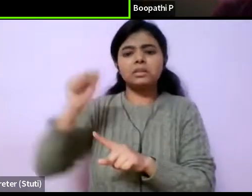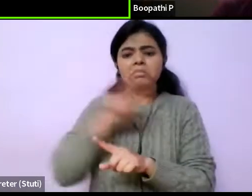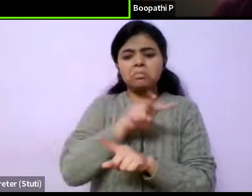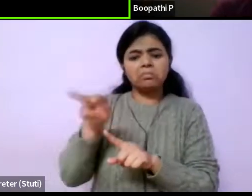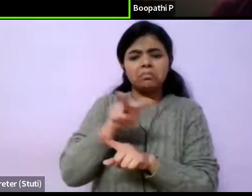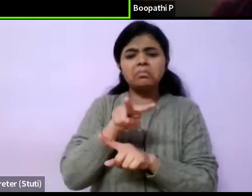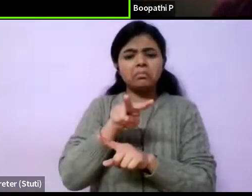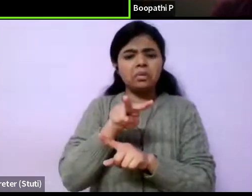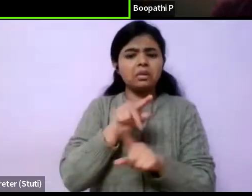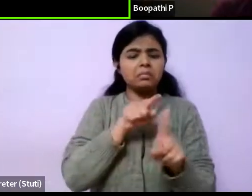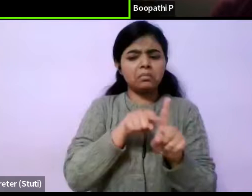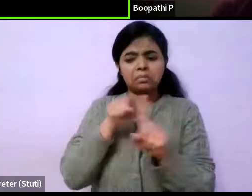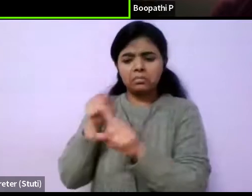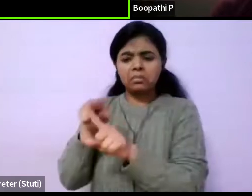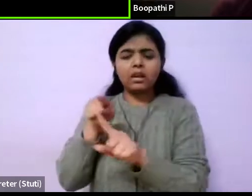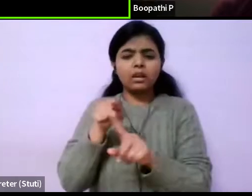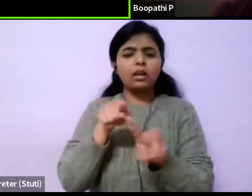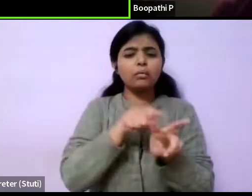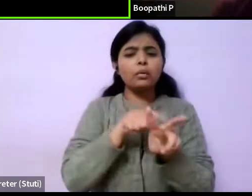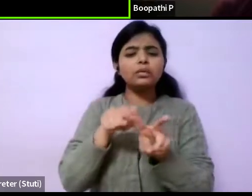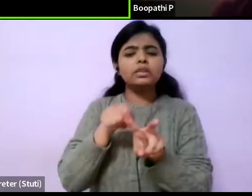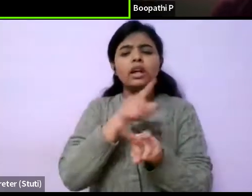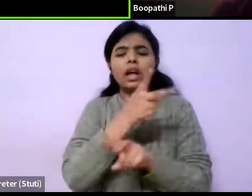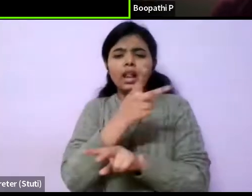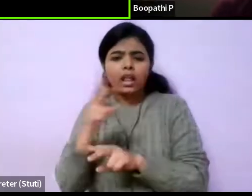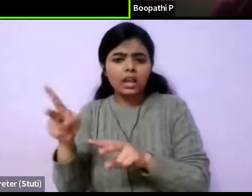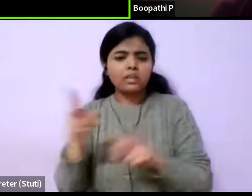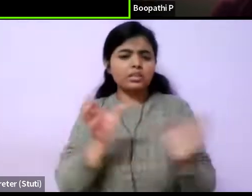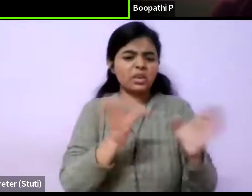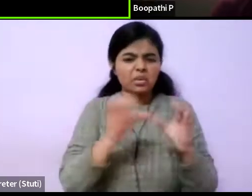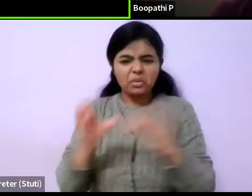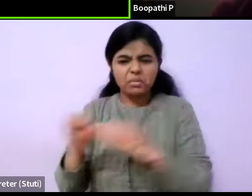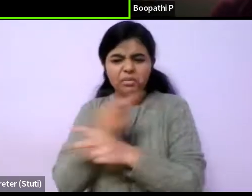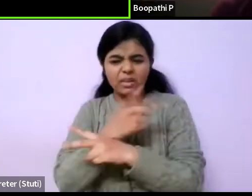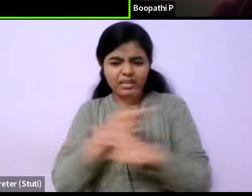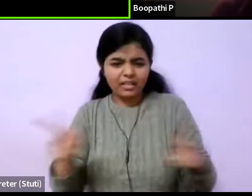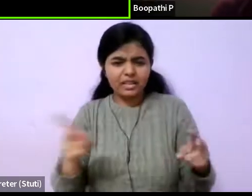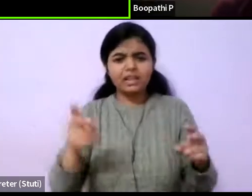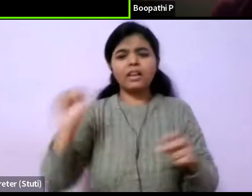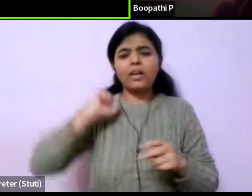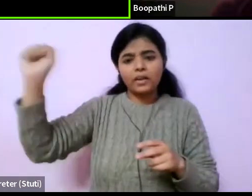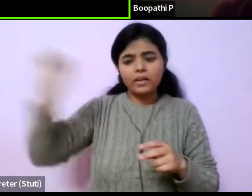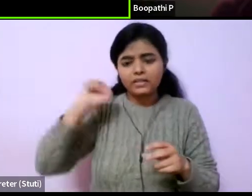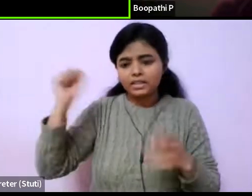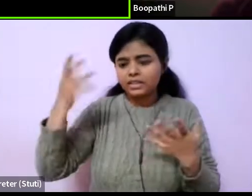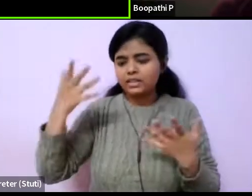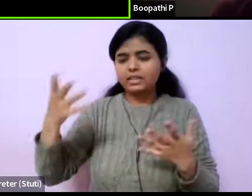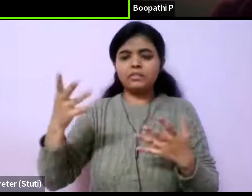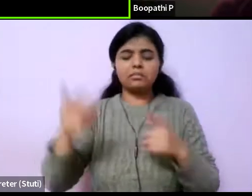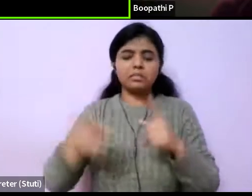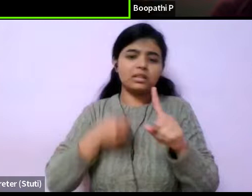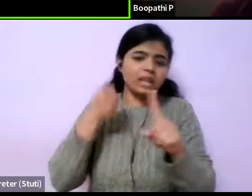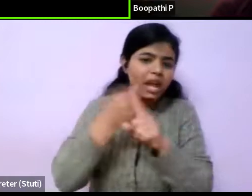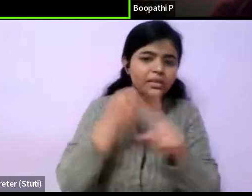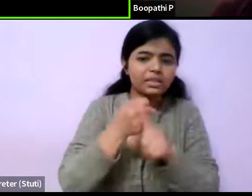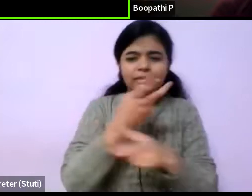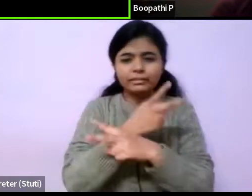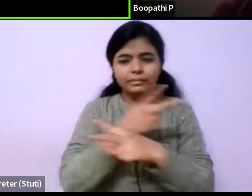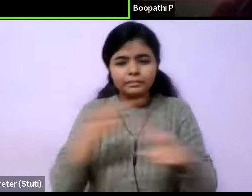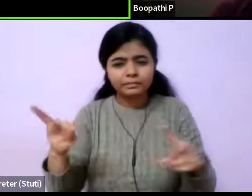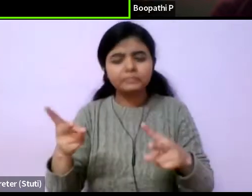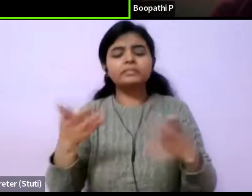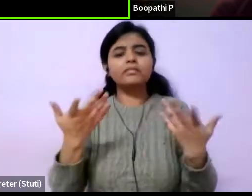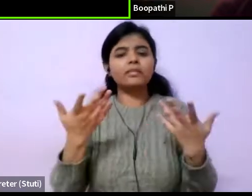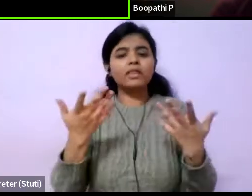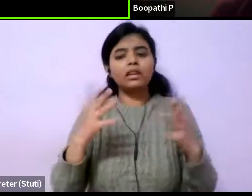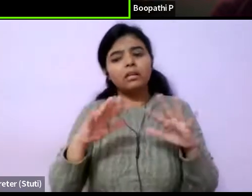different levels groups engage either with activism or with advocacy, or sometimes they are